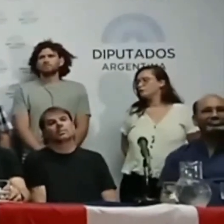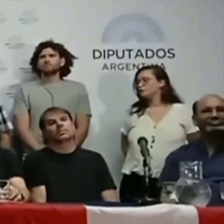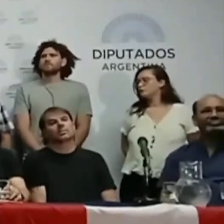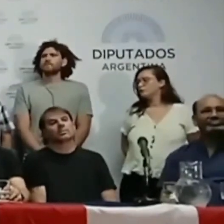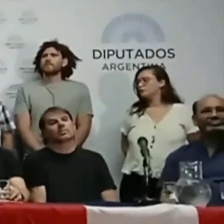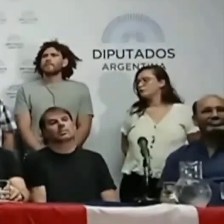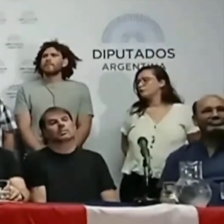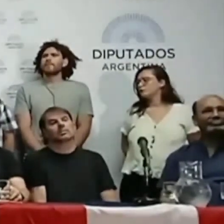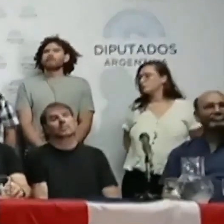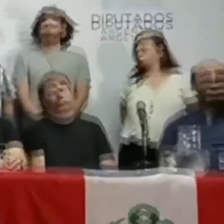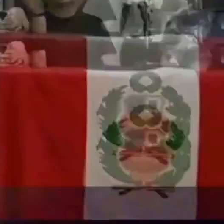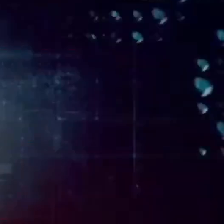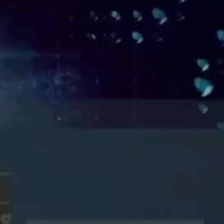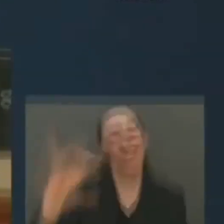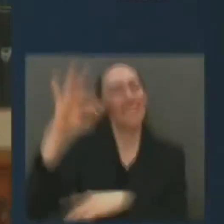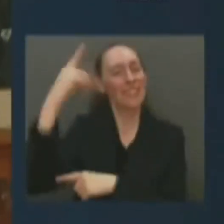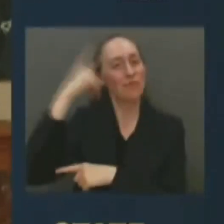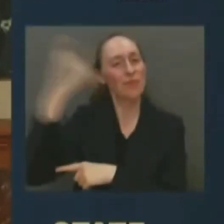forces.